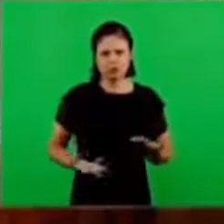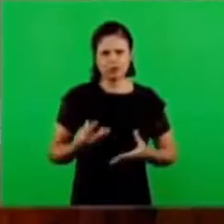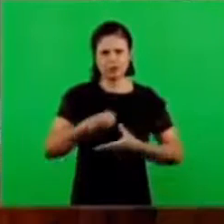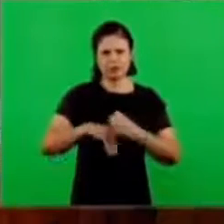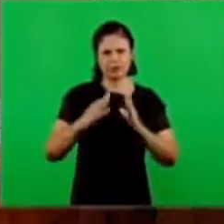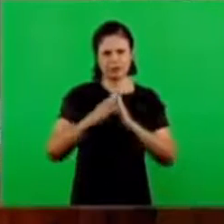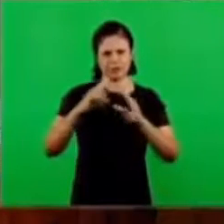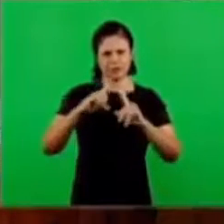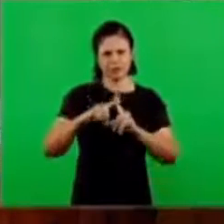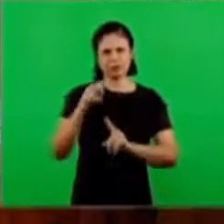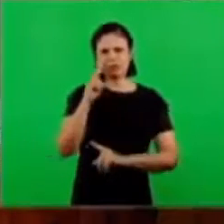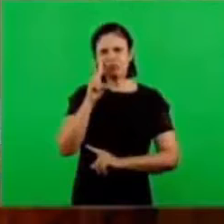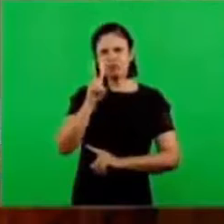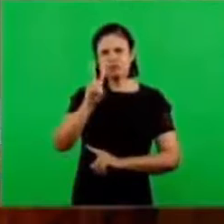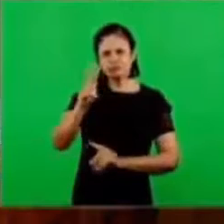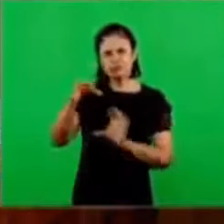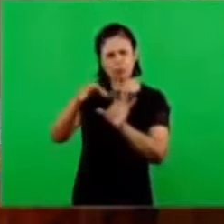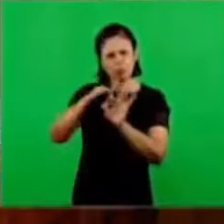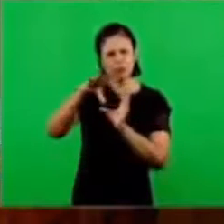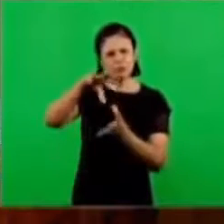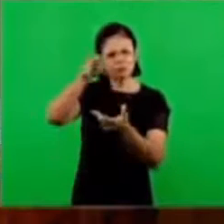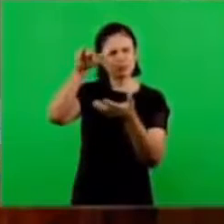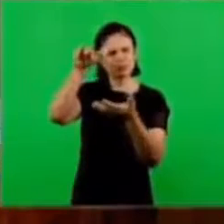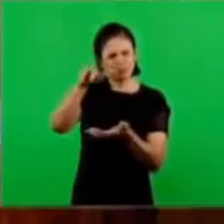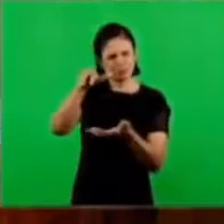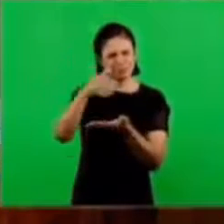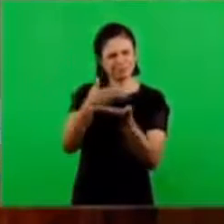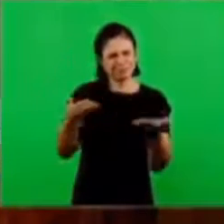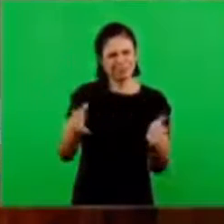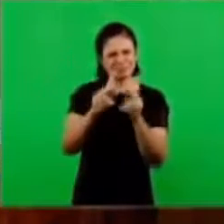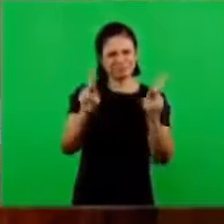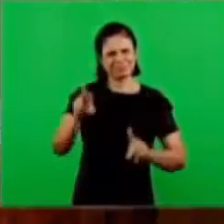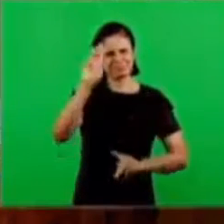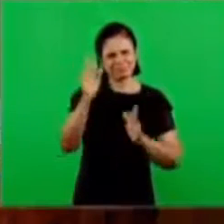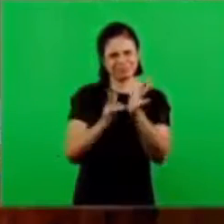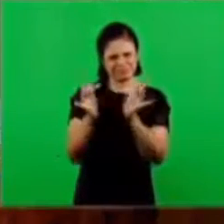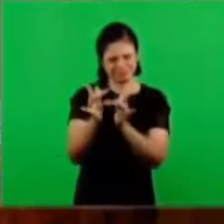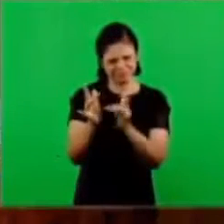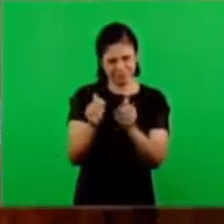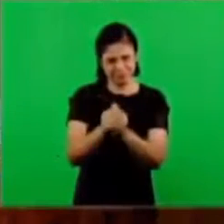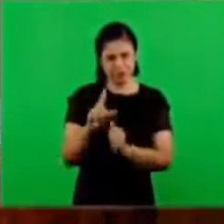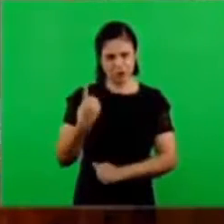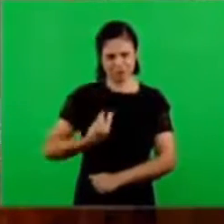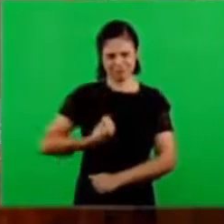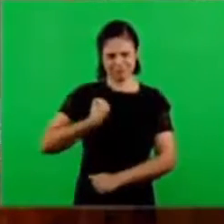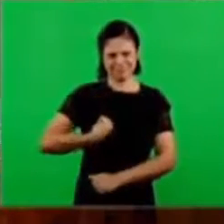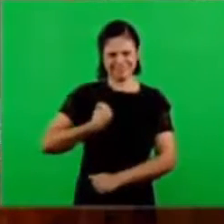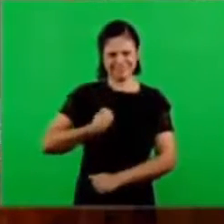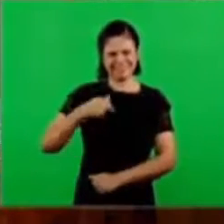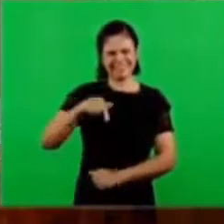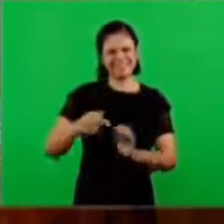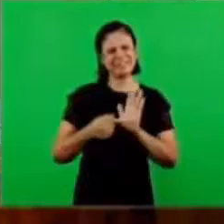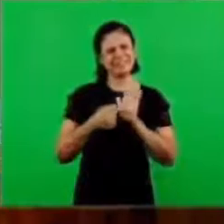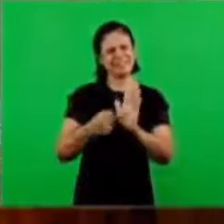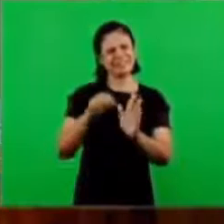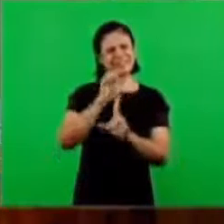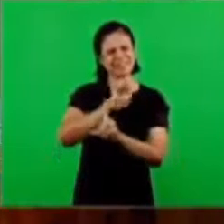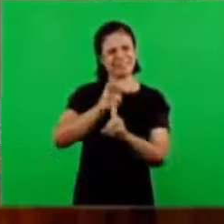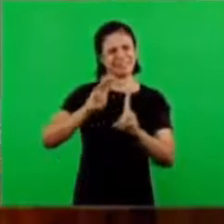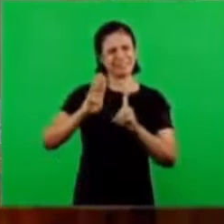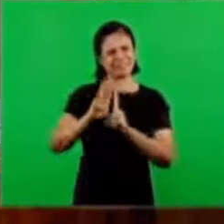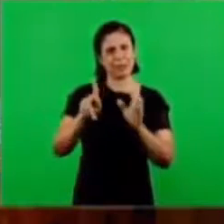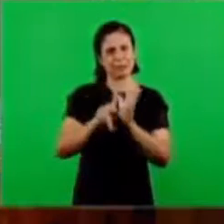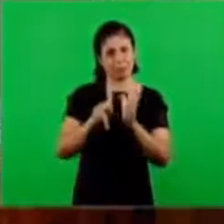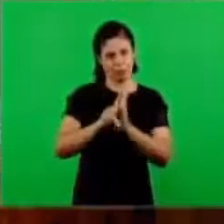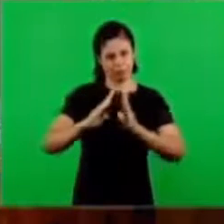I'd like to greet the brethren that are on the church receiving this broadcast with the peace of the Lord Jesus. We are here, my brethren, to broadcast